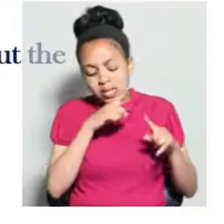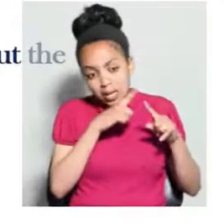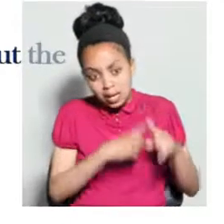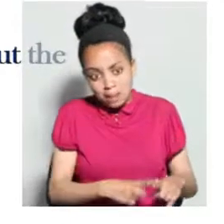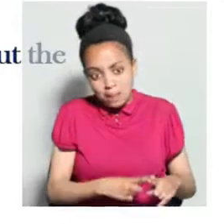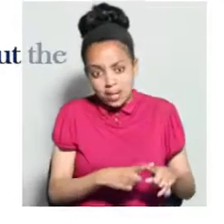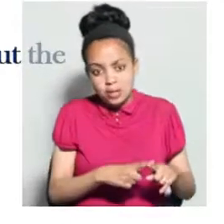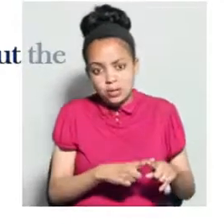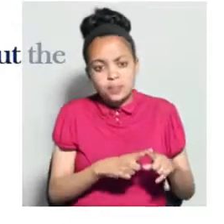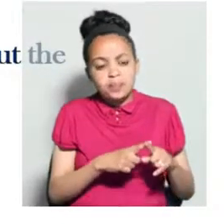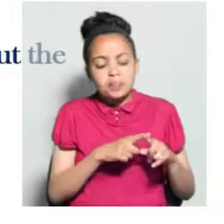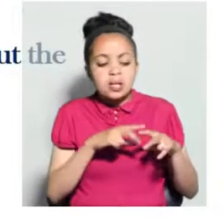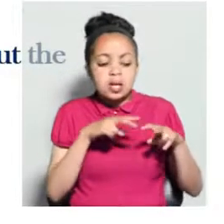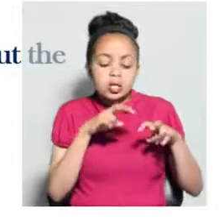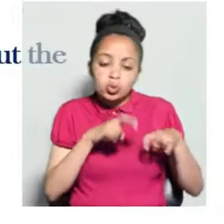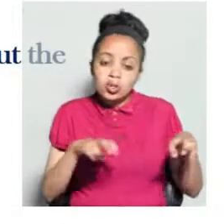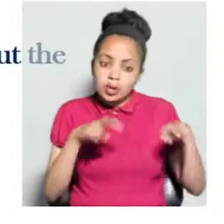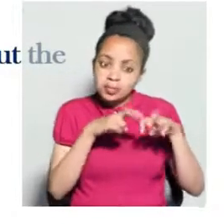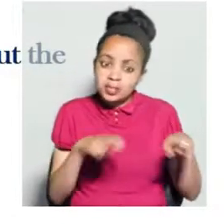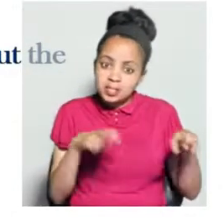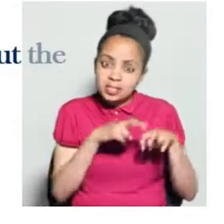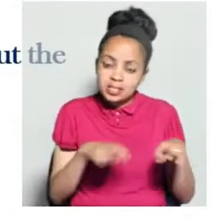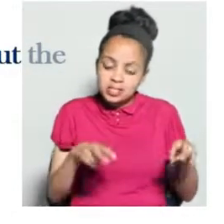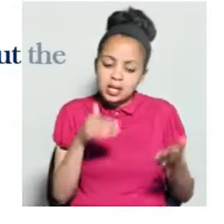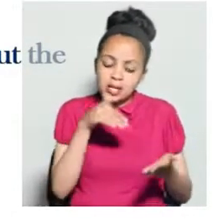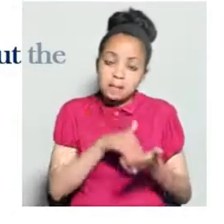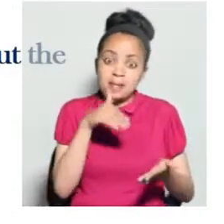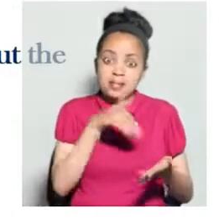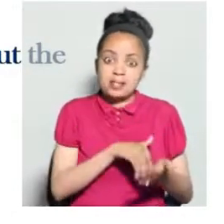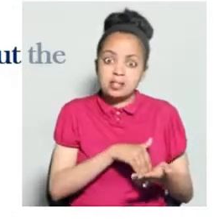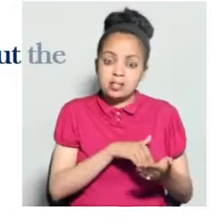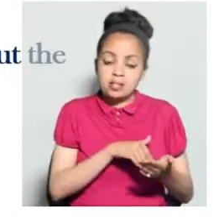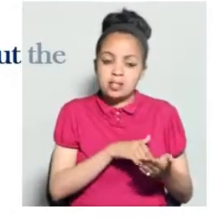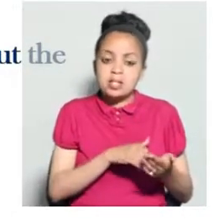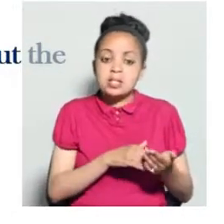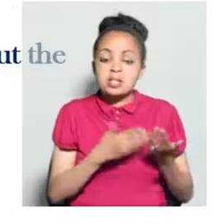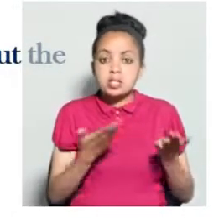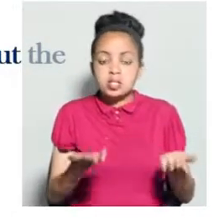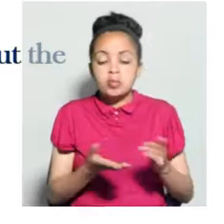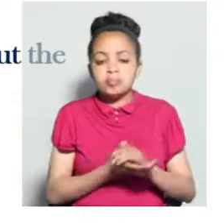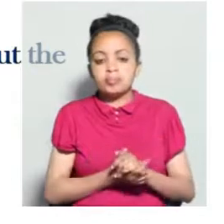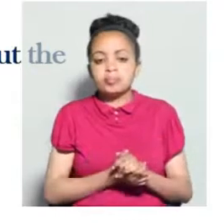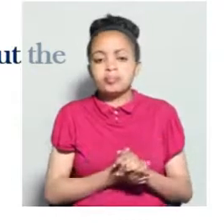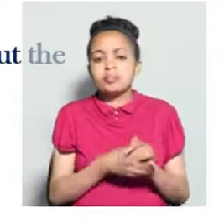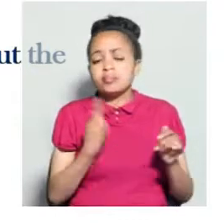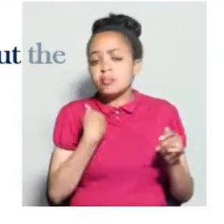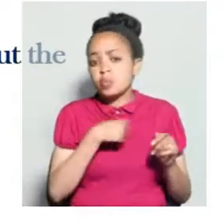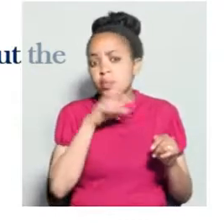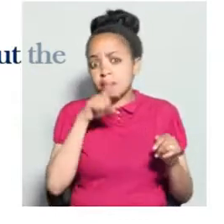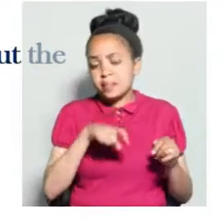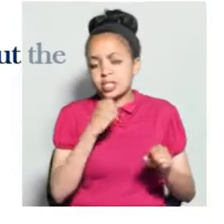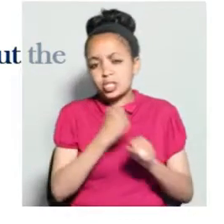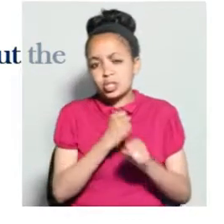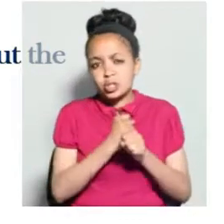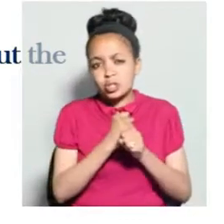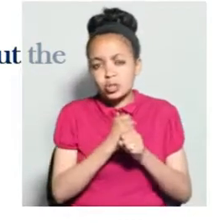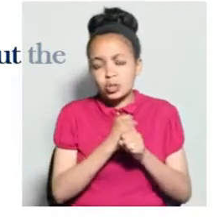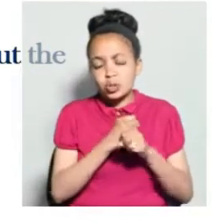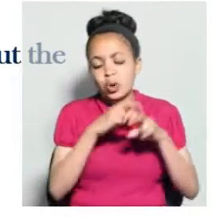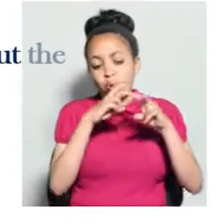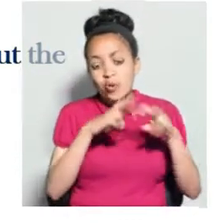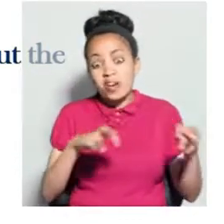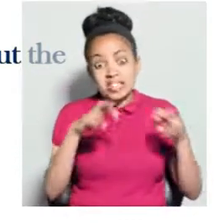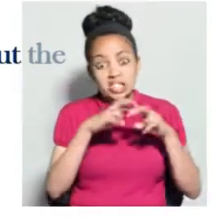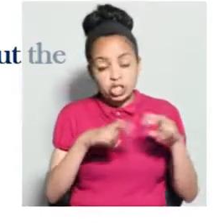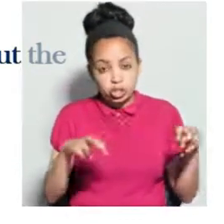on experimentation, which is obtained from repeated one. So, we must be do a background